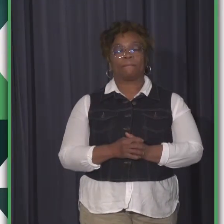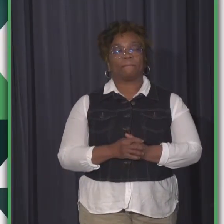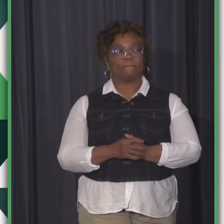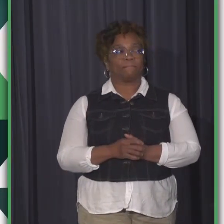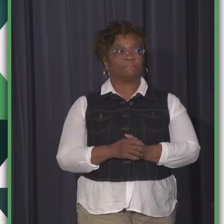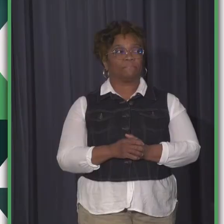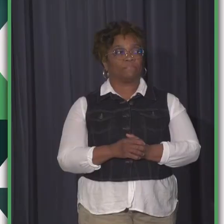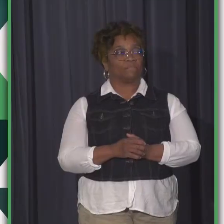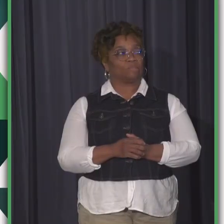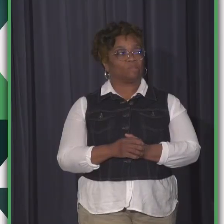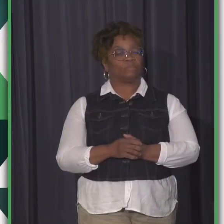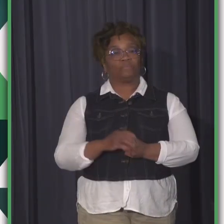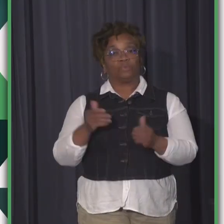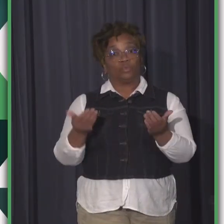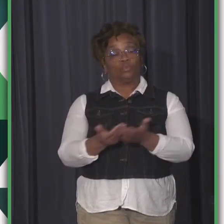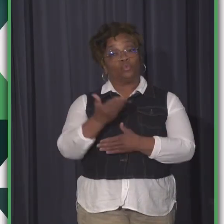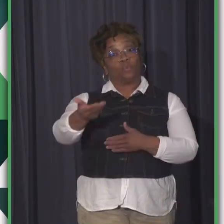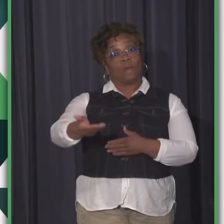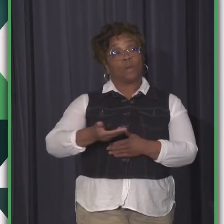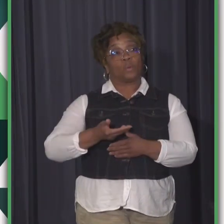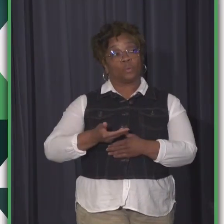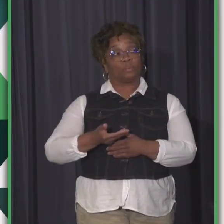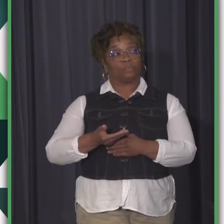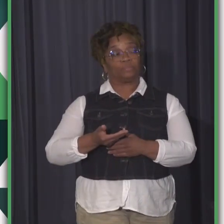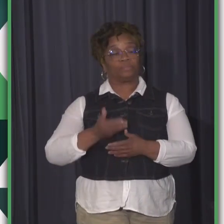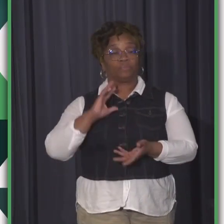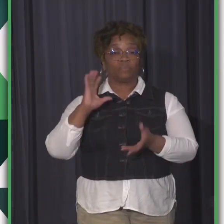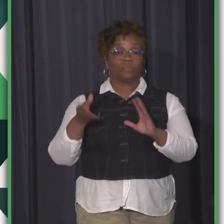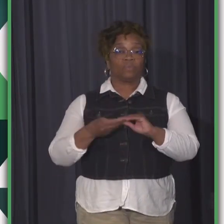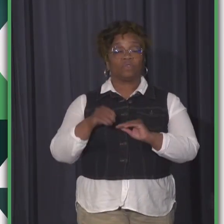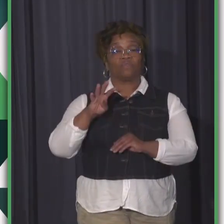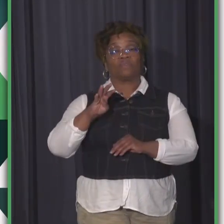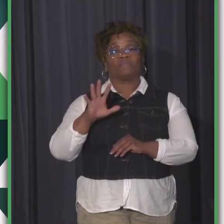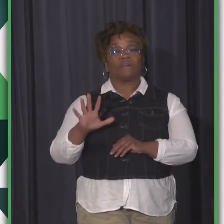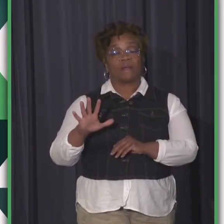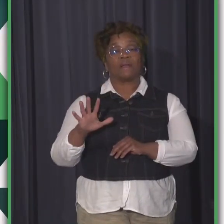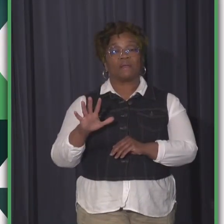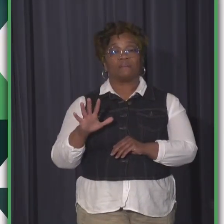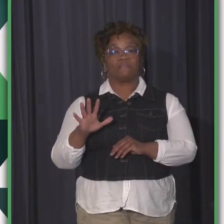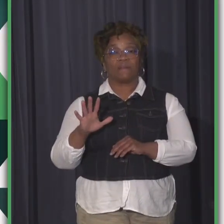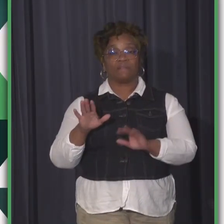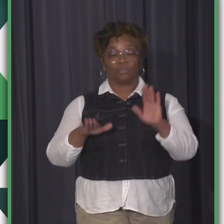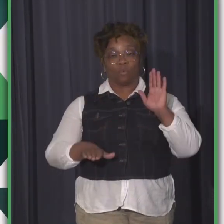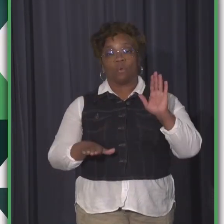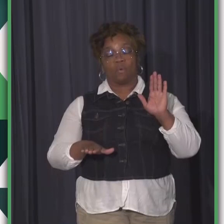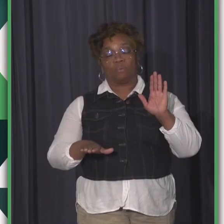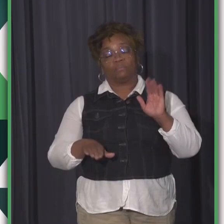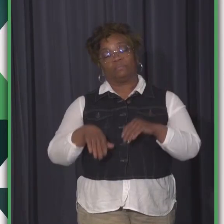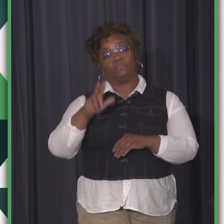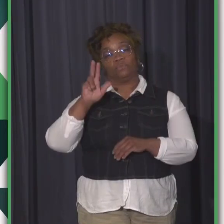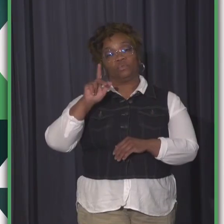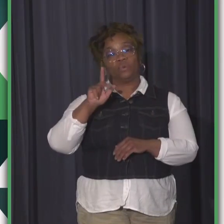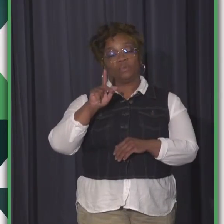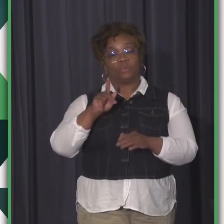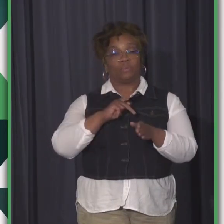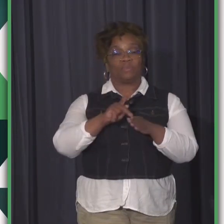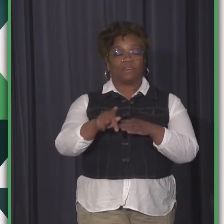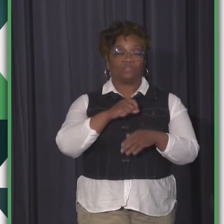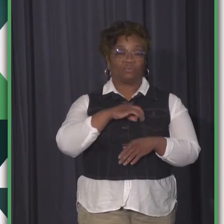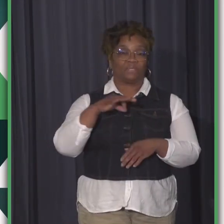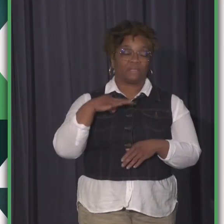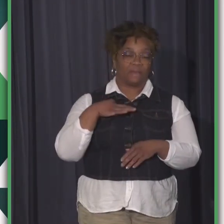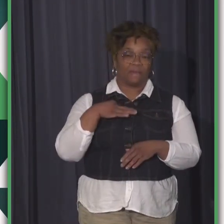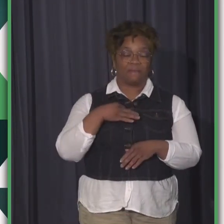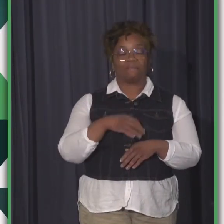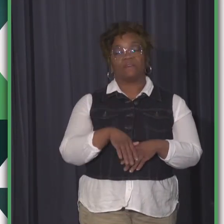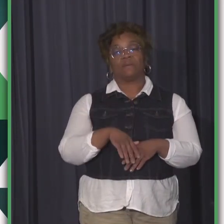For new hires, we had a total of 45 broken out sworn, 23 in professional staff civilians,